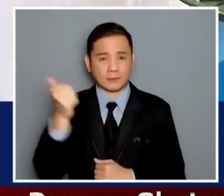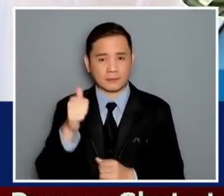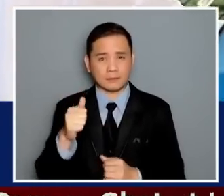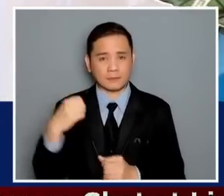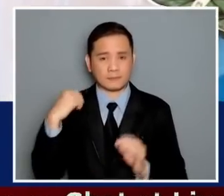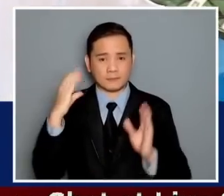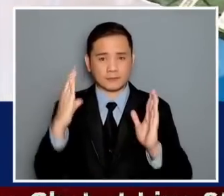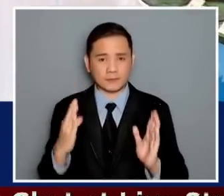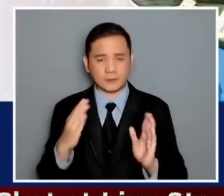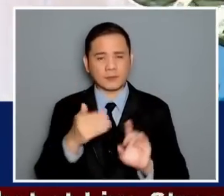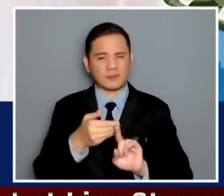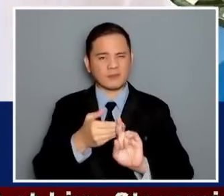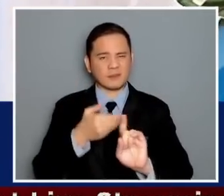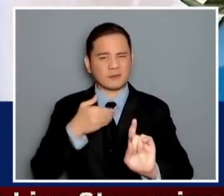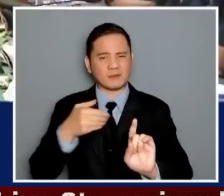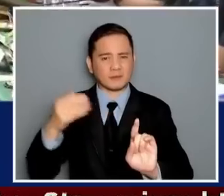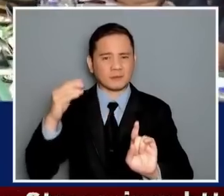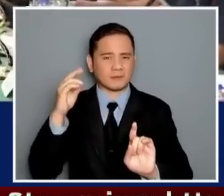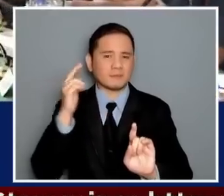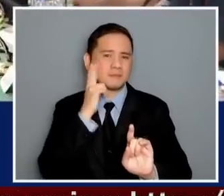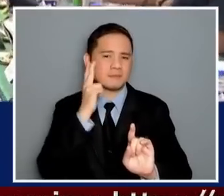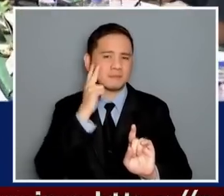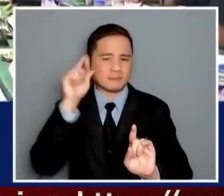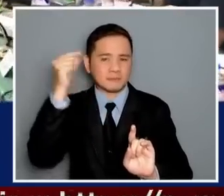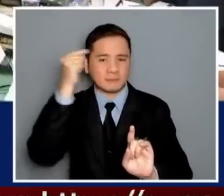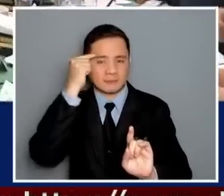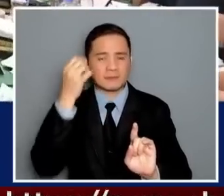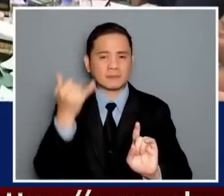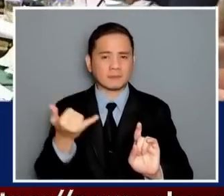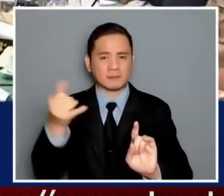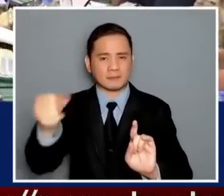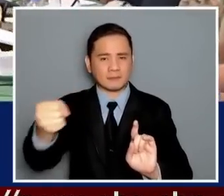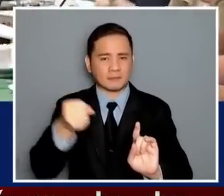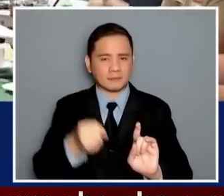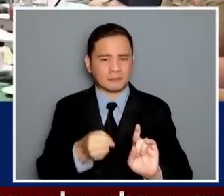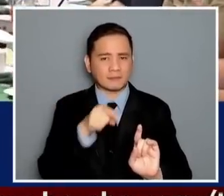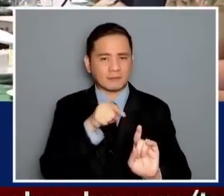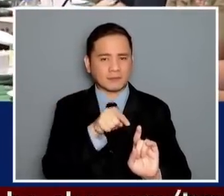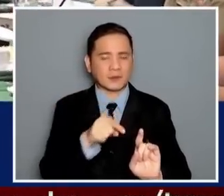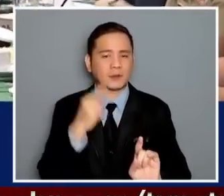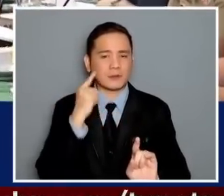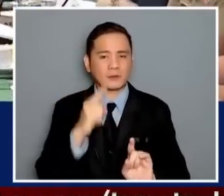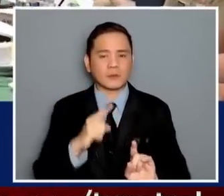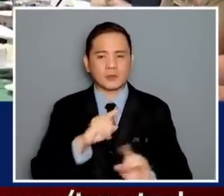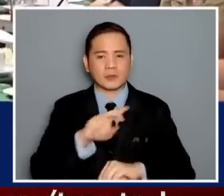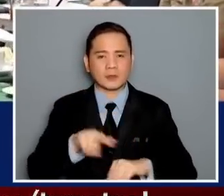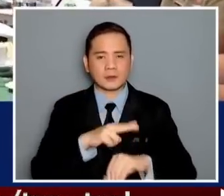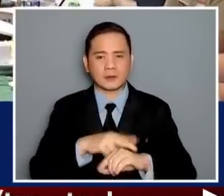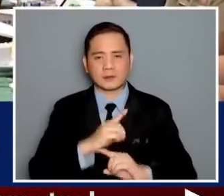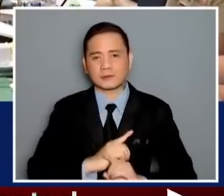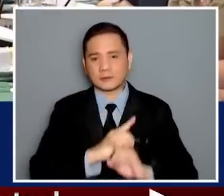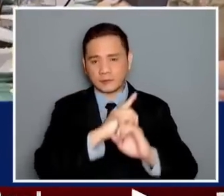ni dating Pangulong Rodrigo Duterte ang itinalaga ng Pangulong Mamuno sa Department of National